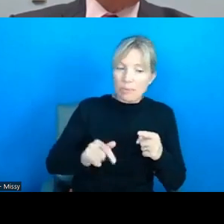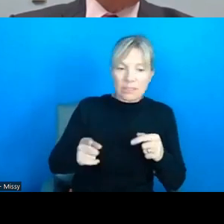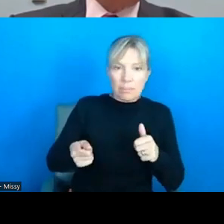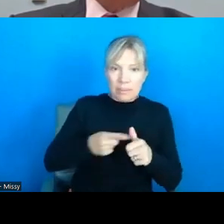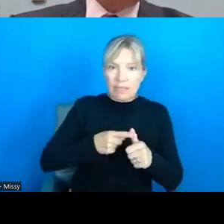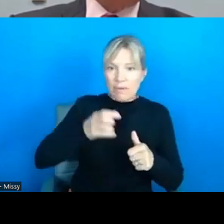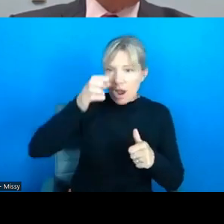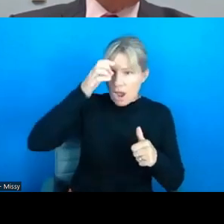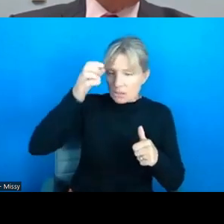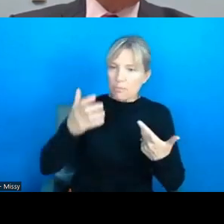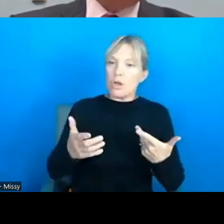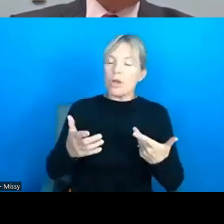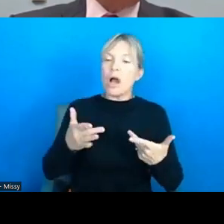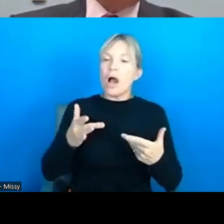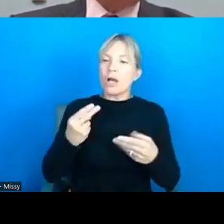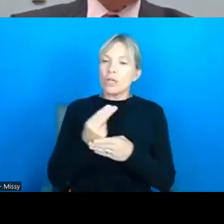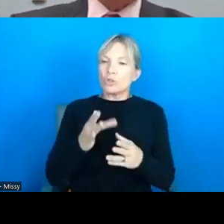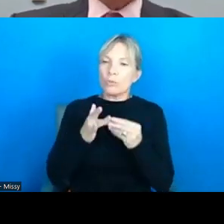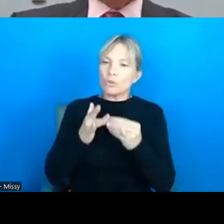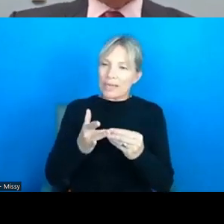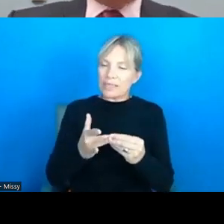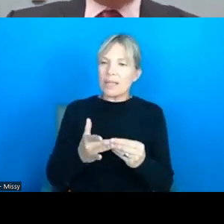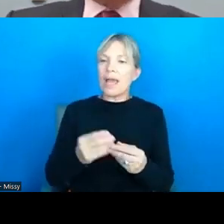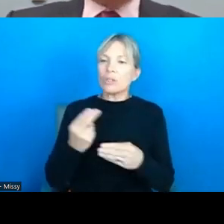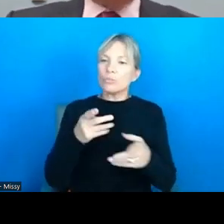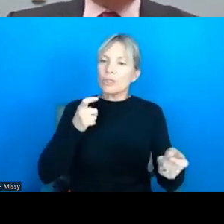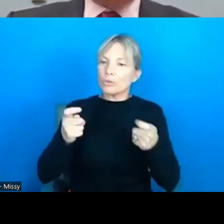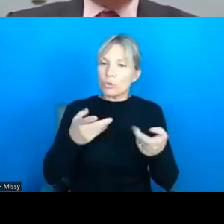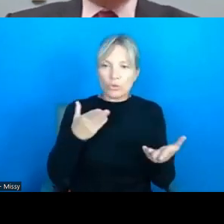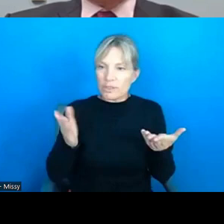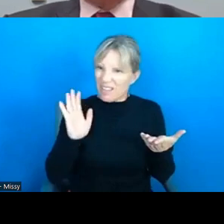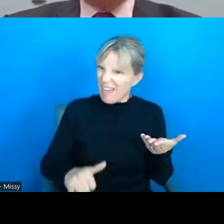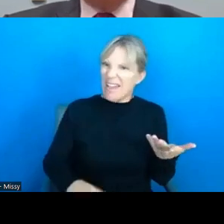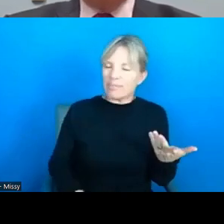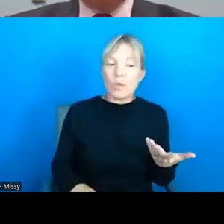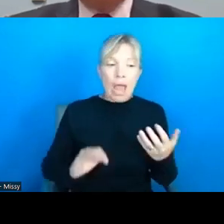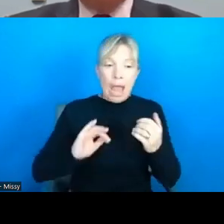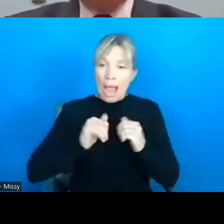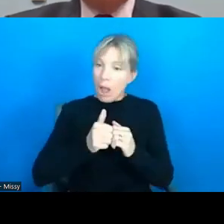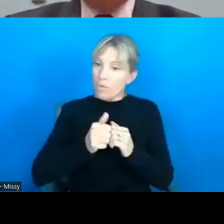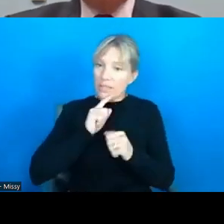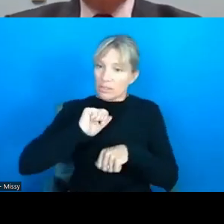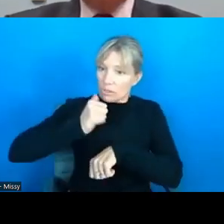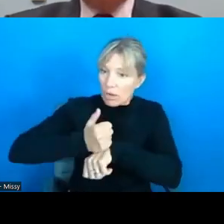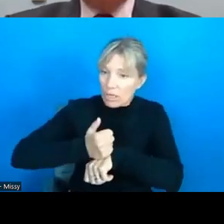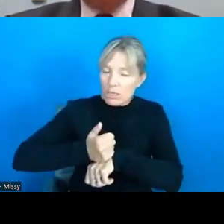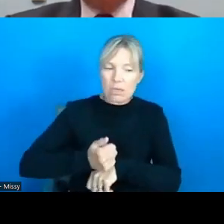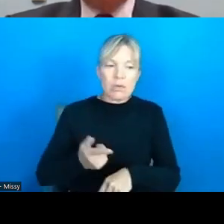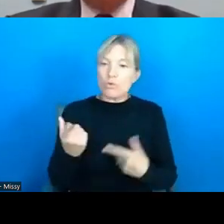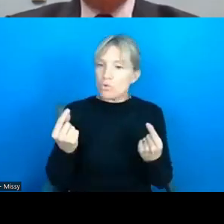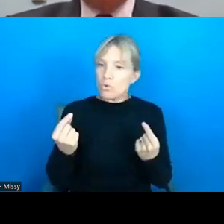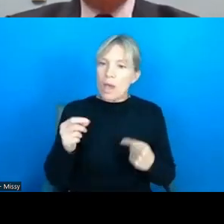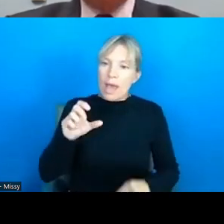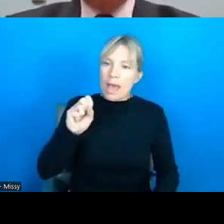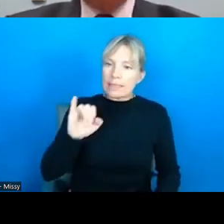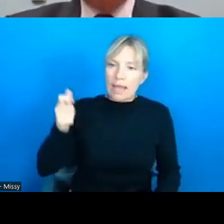of consumer-directed and consumer-controlled services. And the way they started that was by pulling their